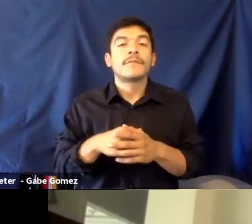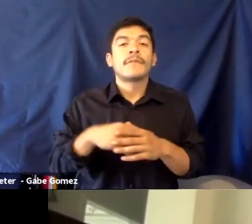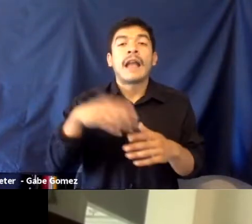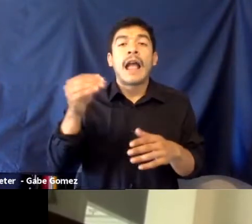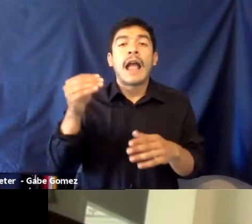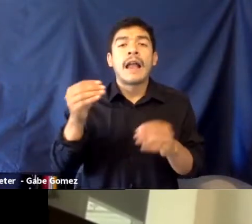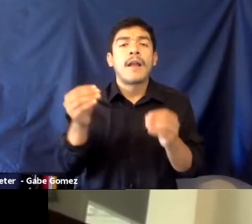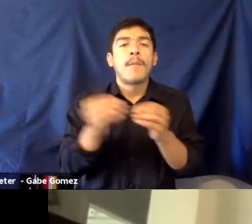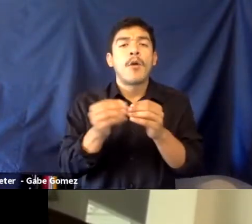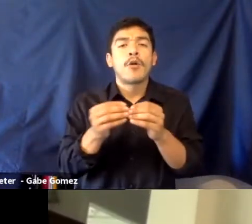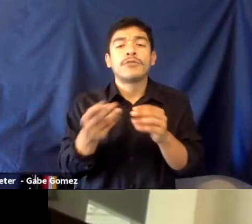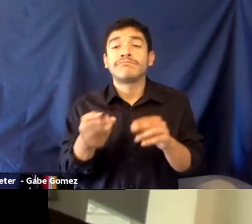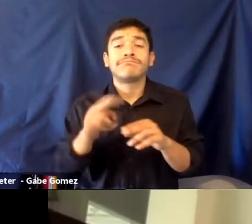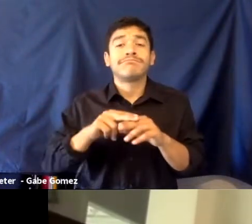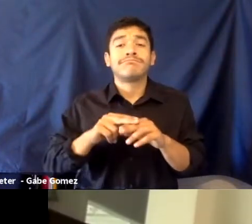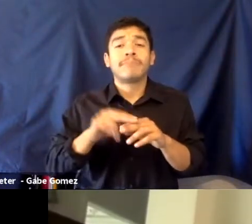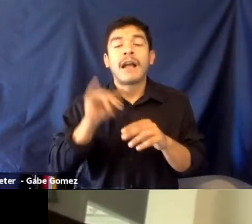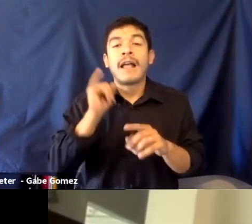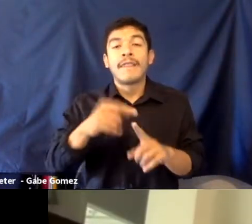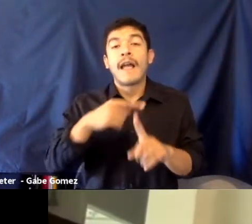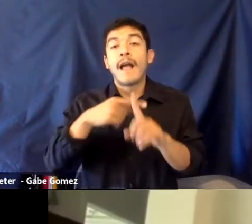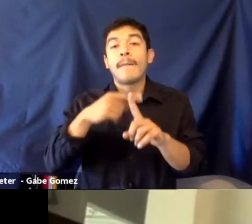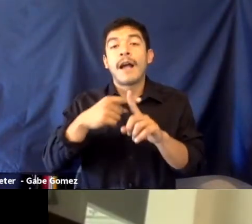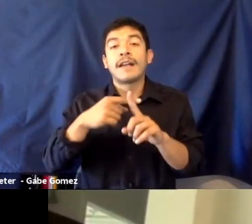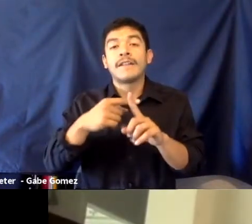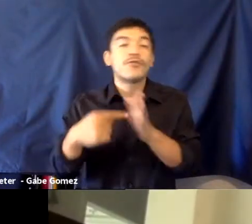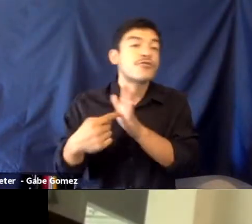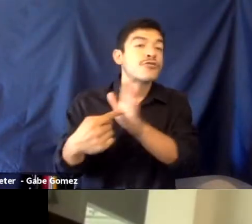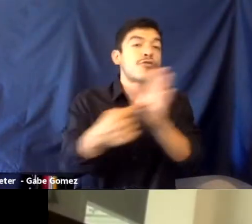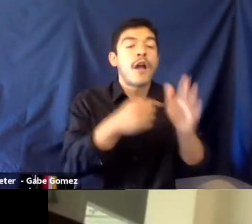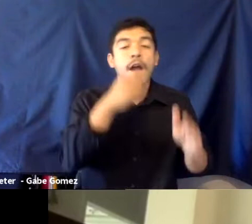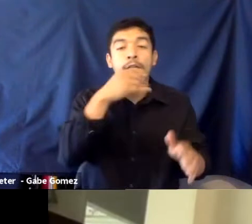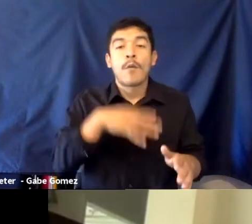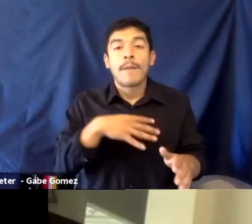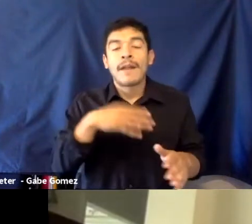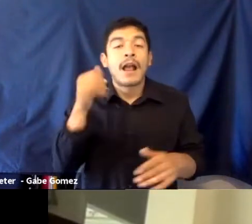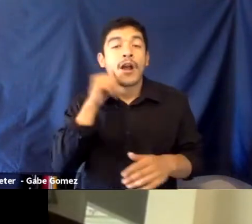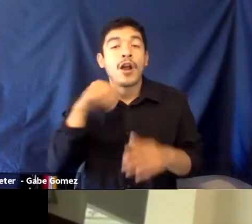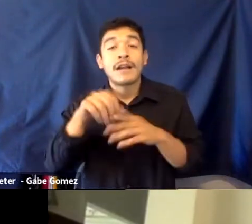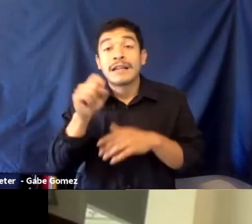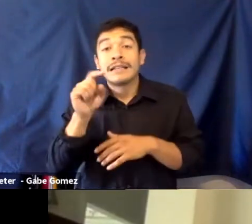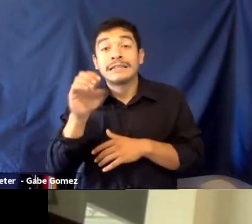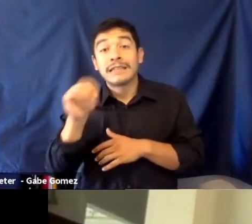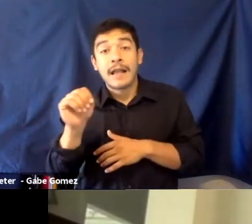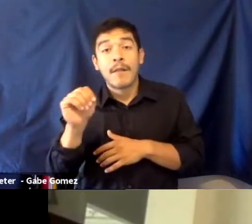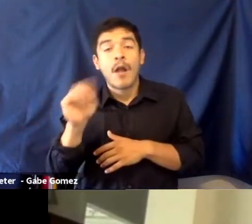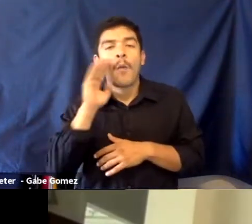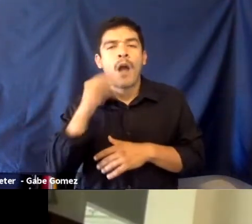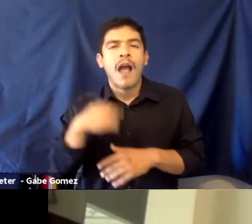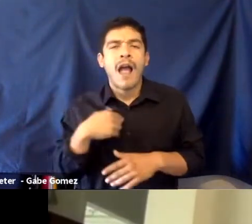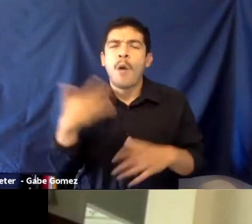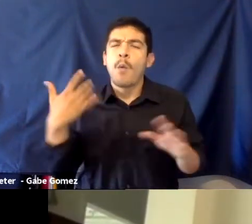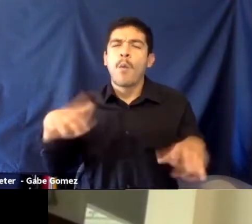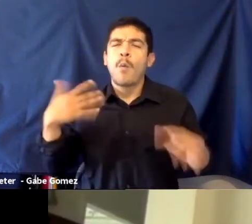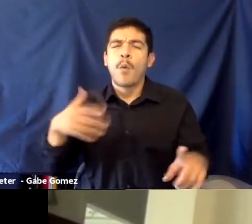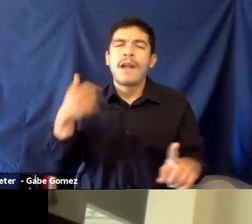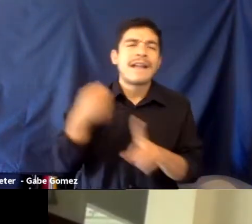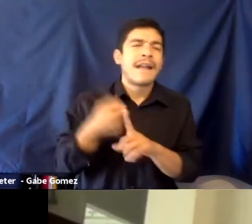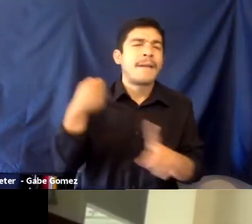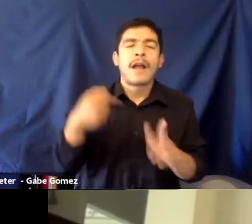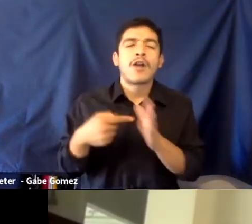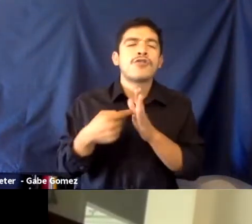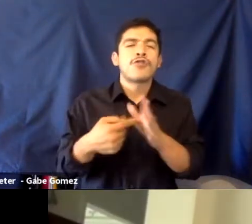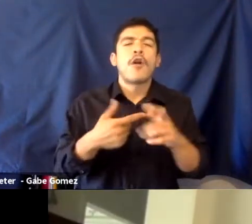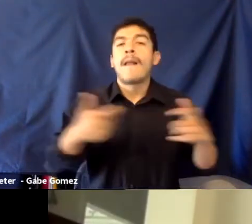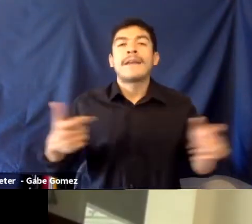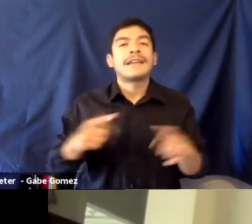increasing the positive portrayals of women and girls in STEM would have a tremendous impact, yield a great